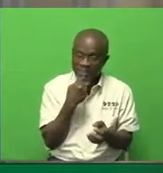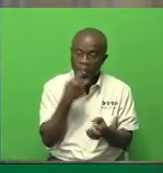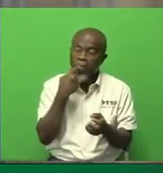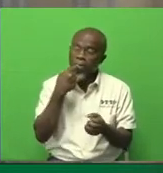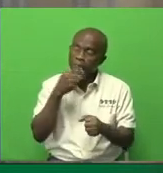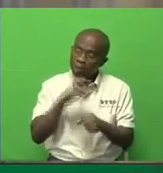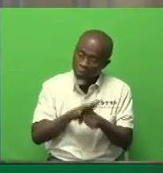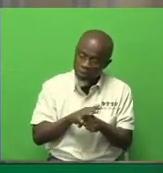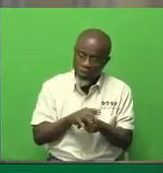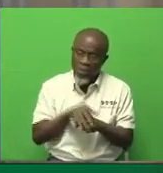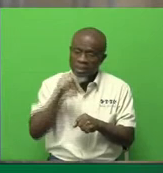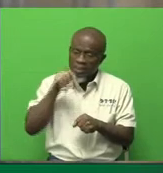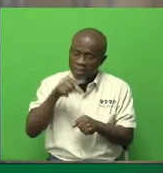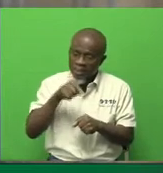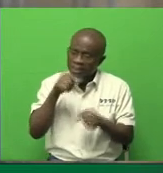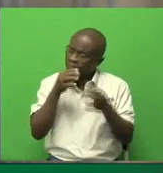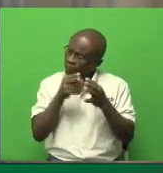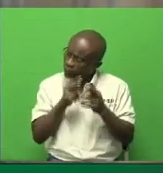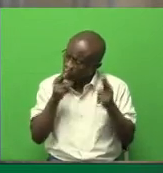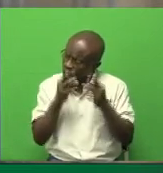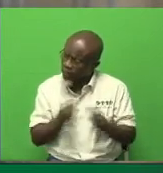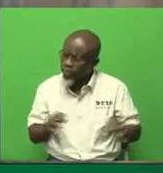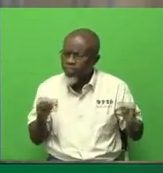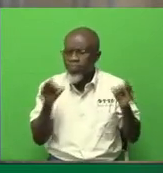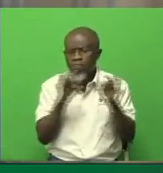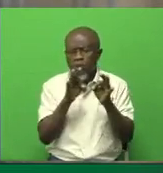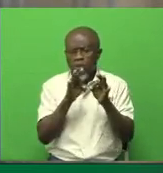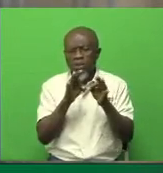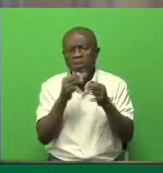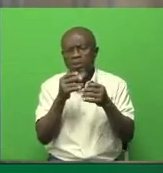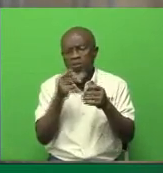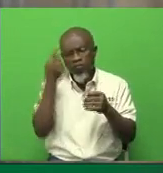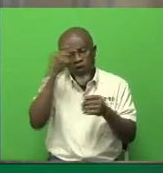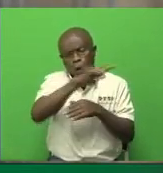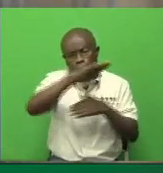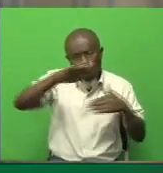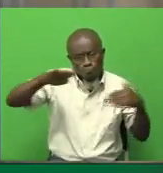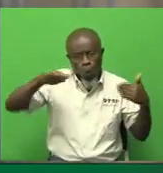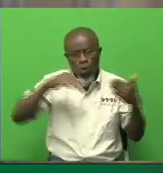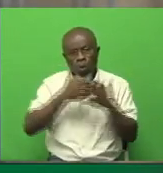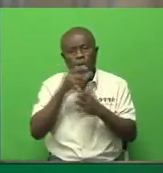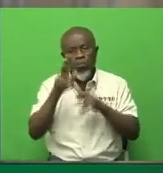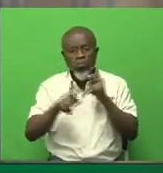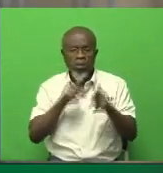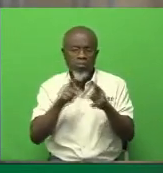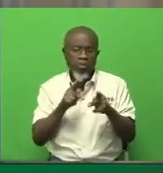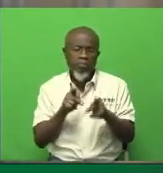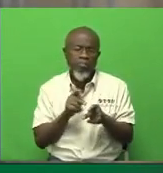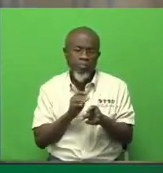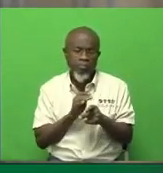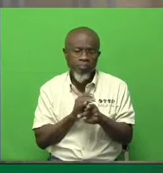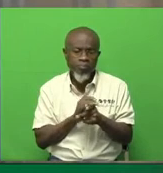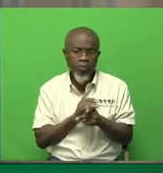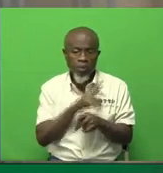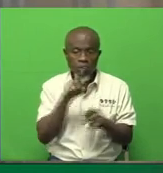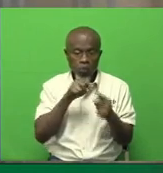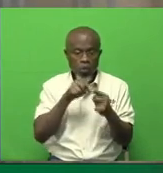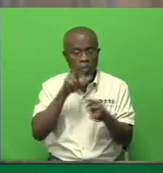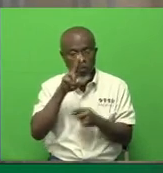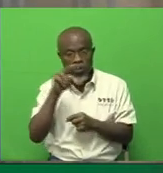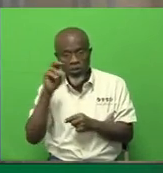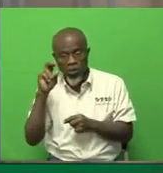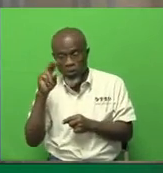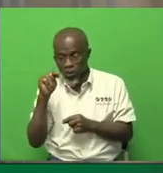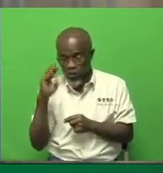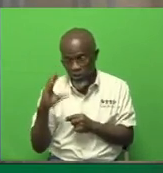that touches and impacts upon every man woman and child in our country and when the UNC forms the next government